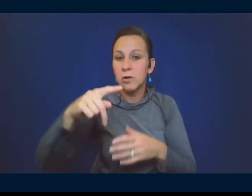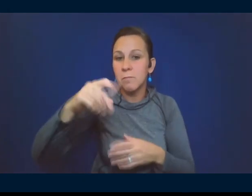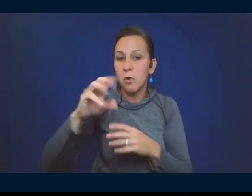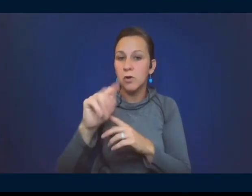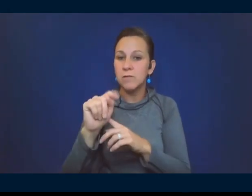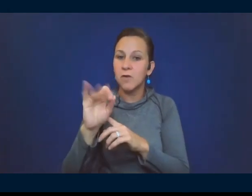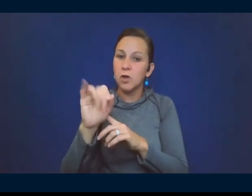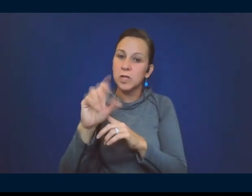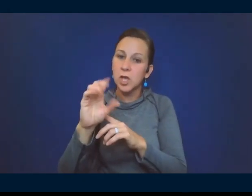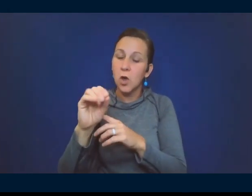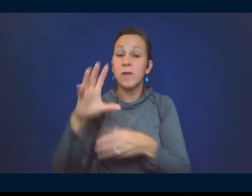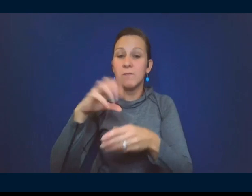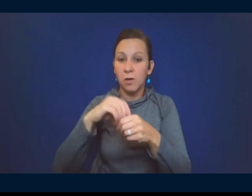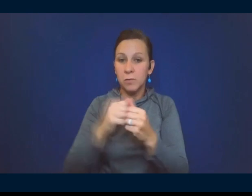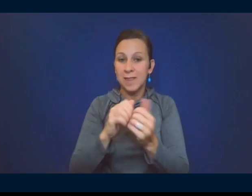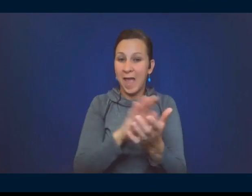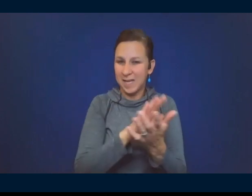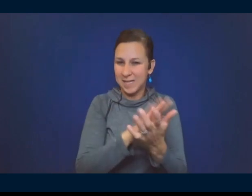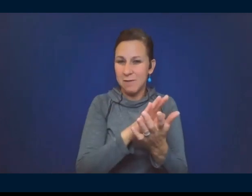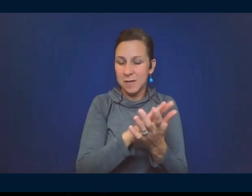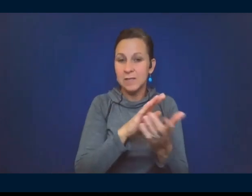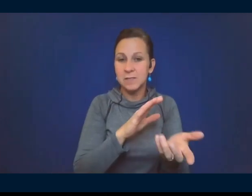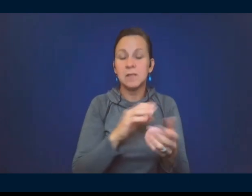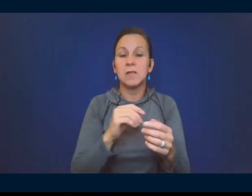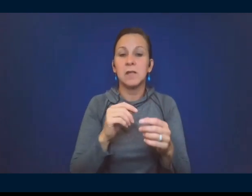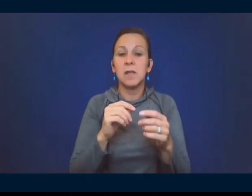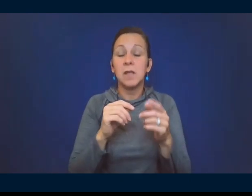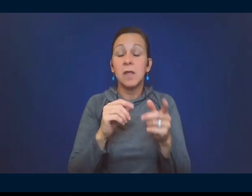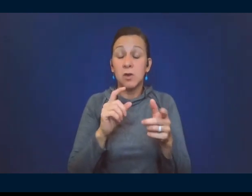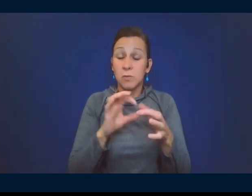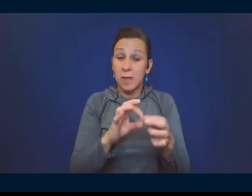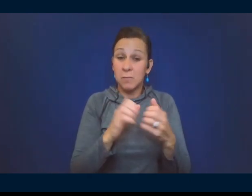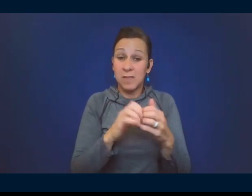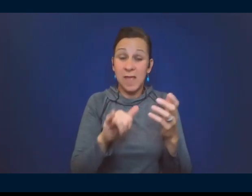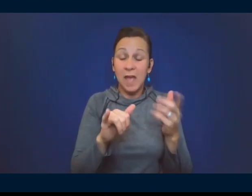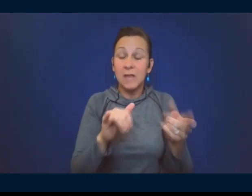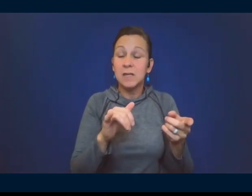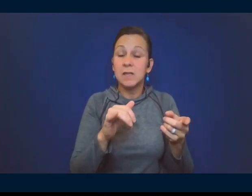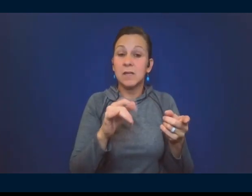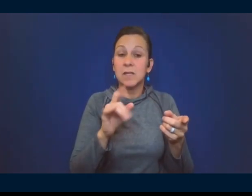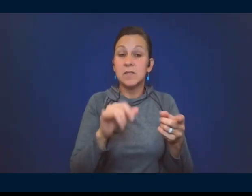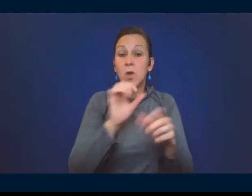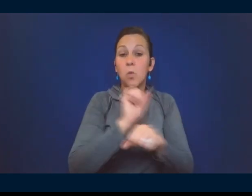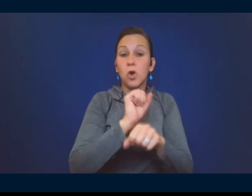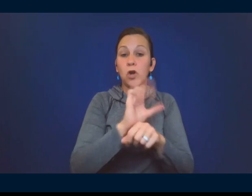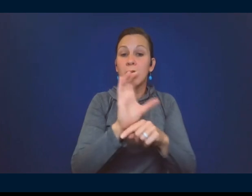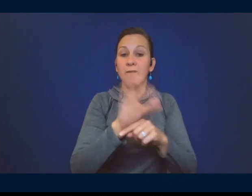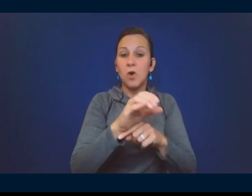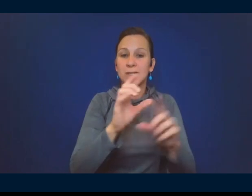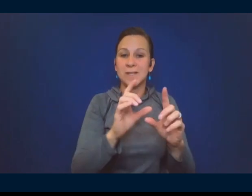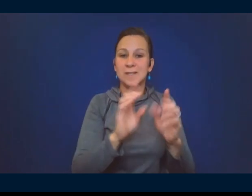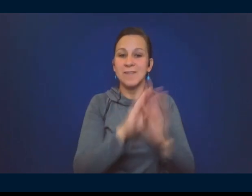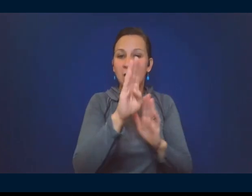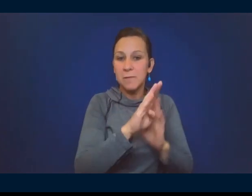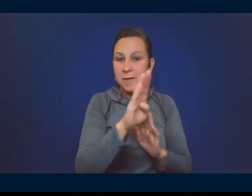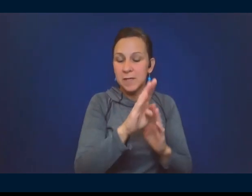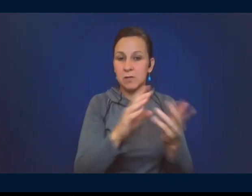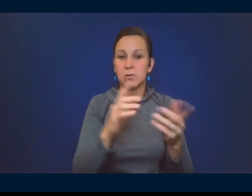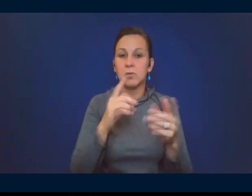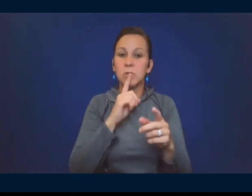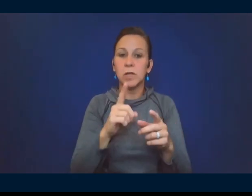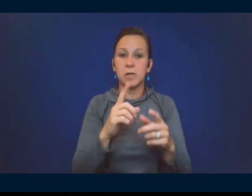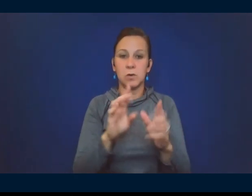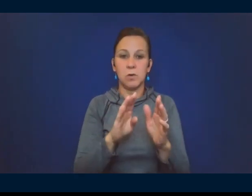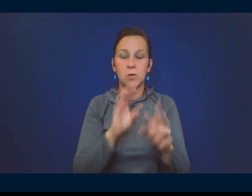academia. And the part of that that's most relevant for us is the workforce development and really developing and funding